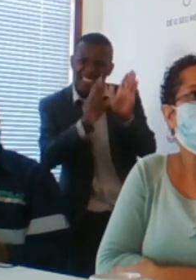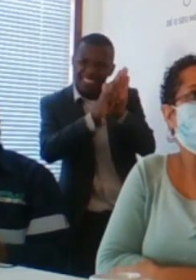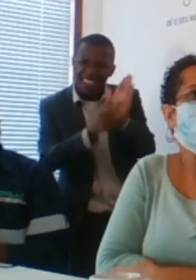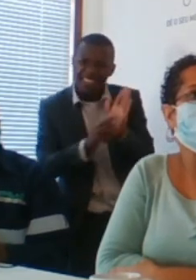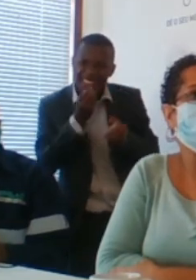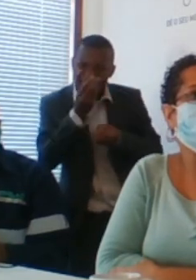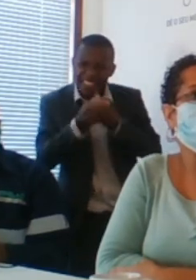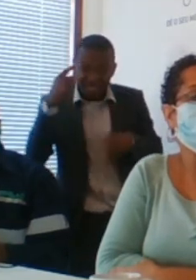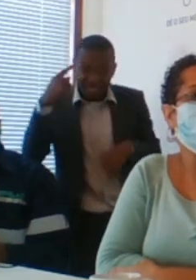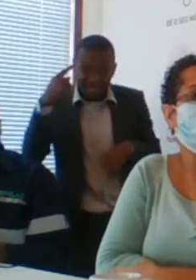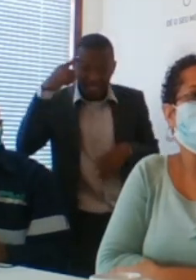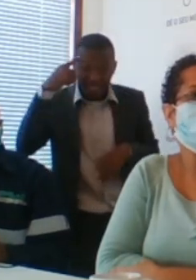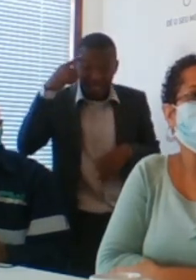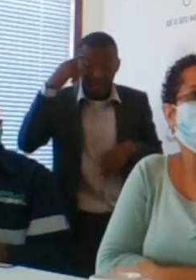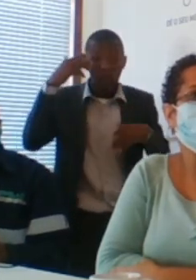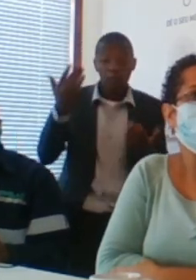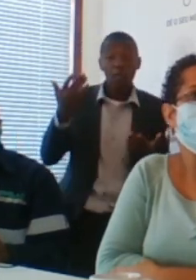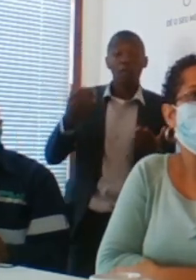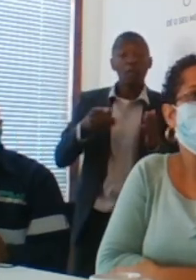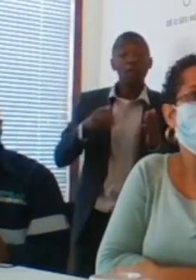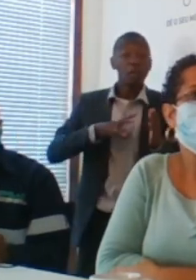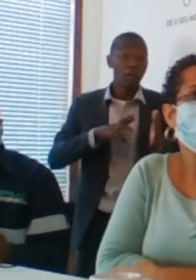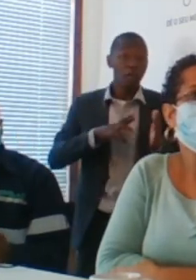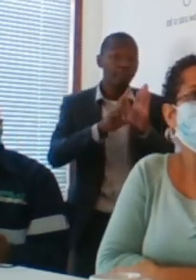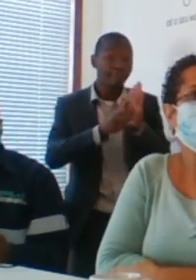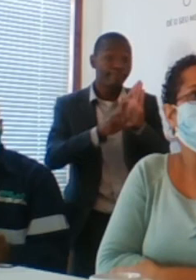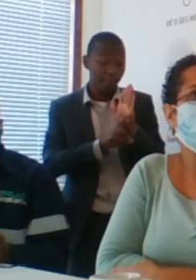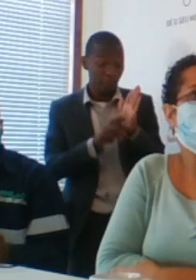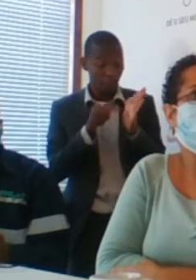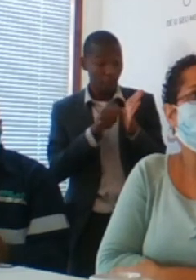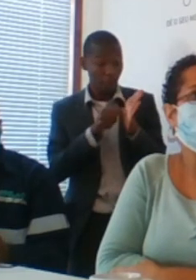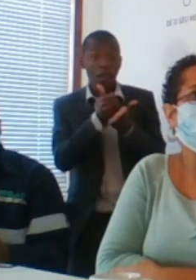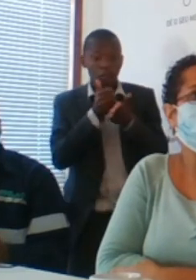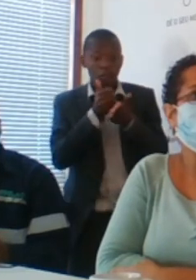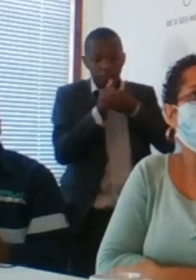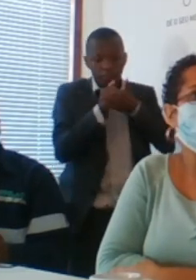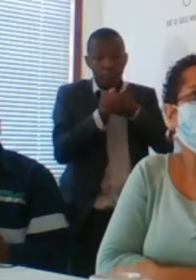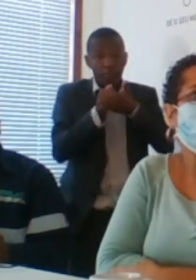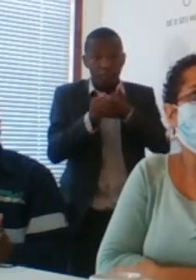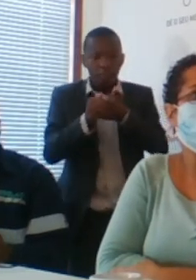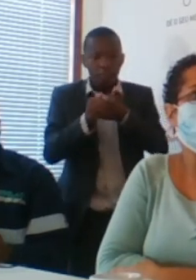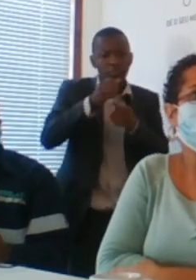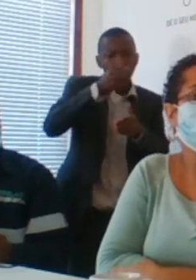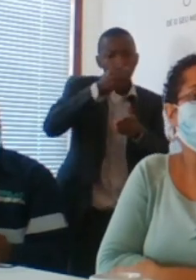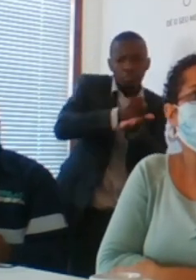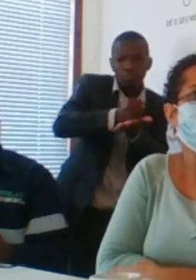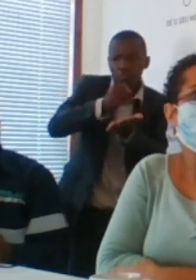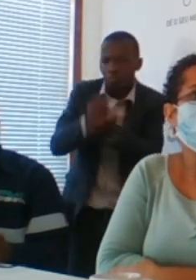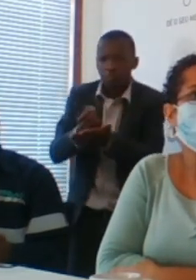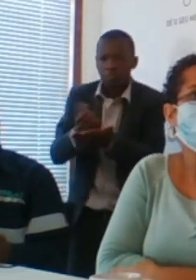regulation that guides the scholarship system in our vocational institute, so I'll be able